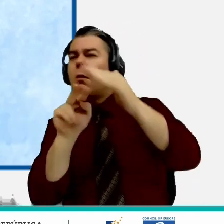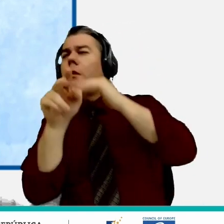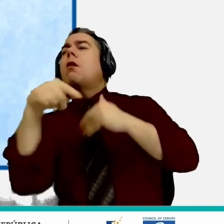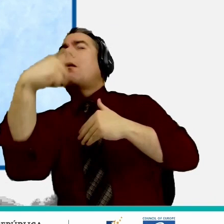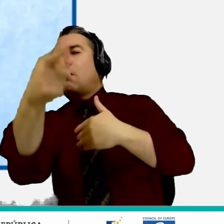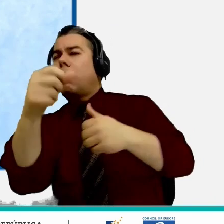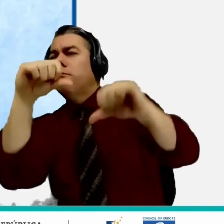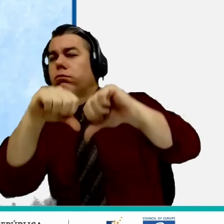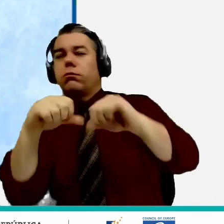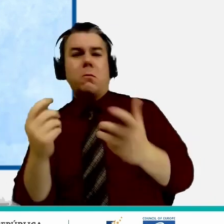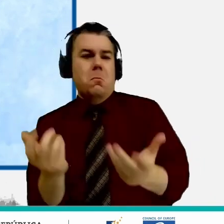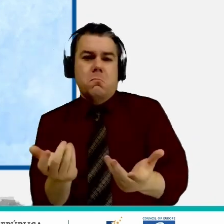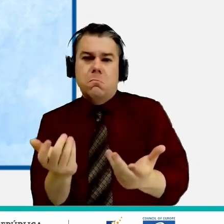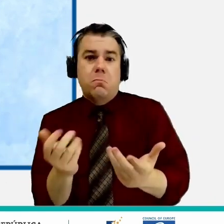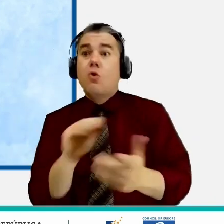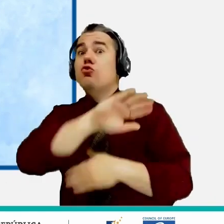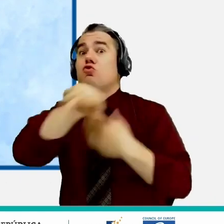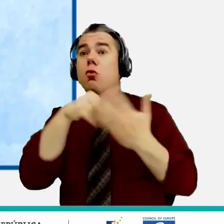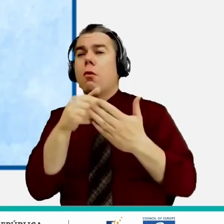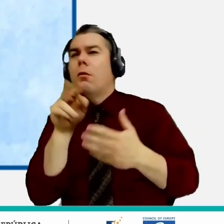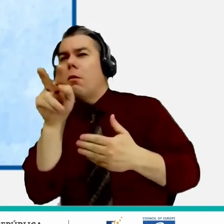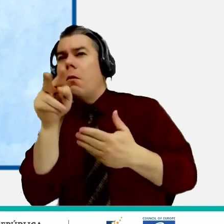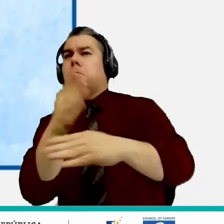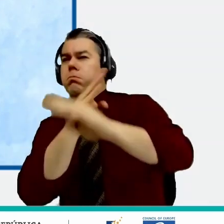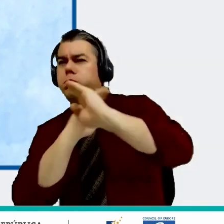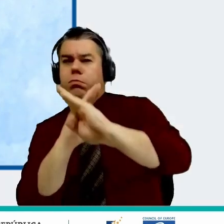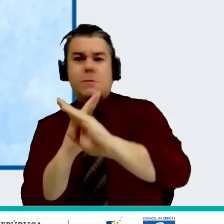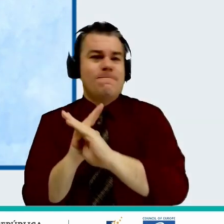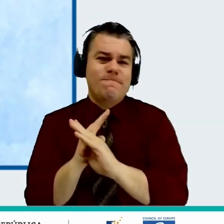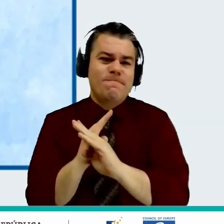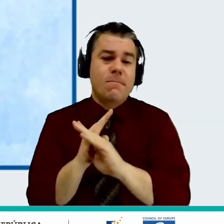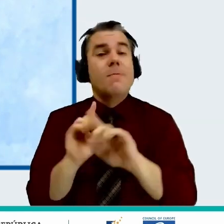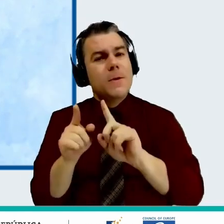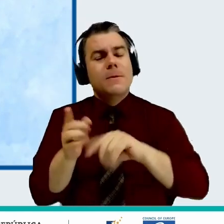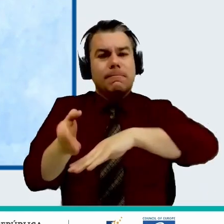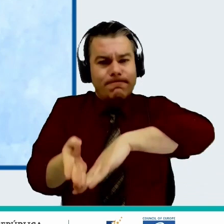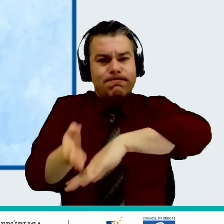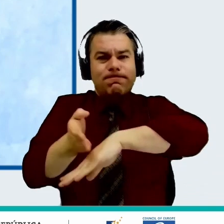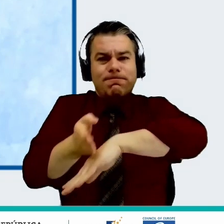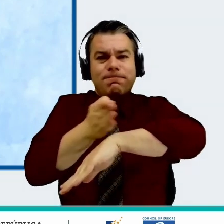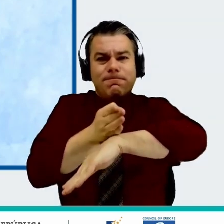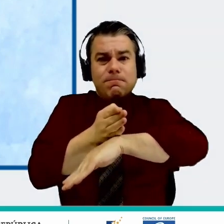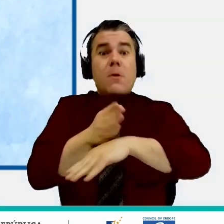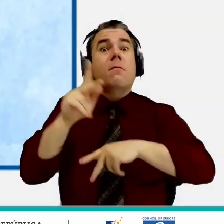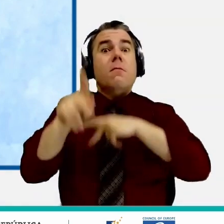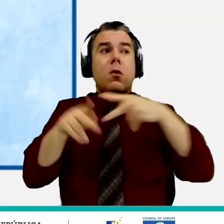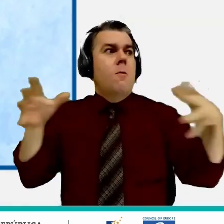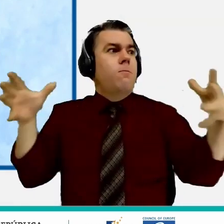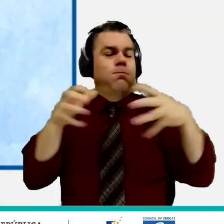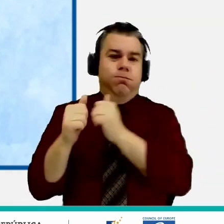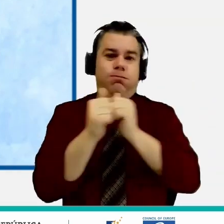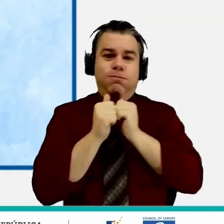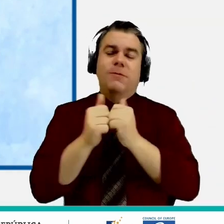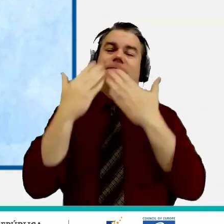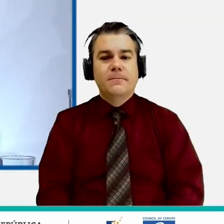but clearly we need to work on the system, and finally, of course, we need to bring our populations with us. Thank you very much for the